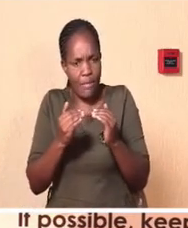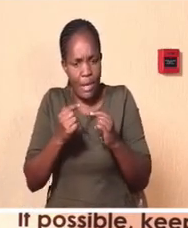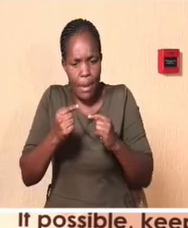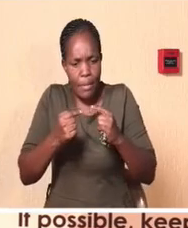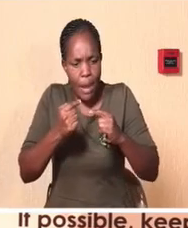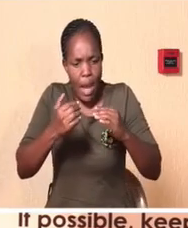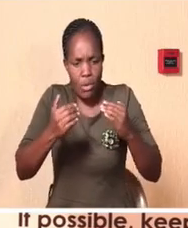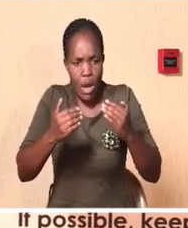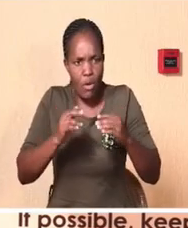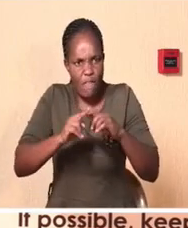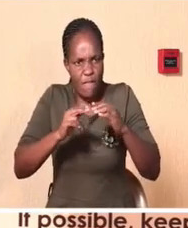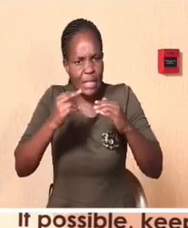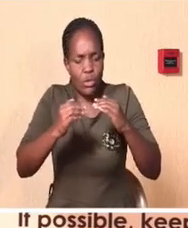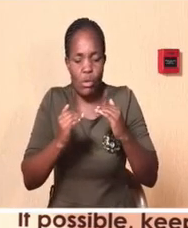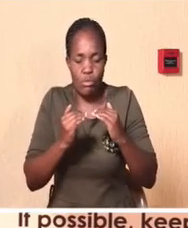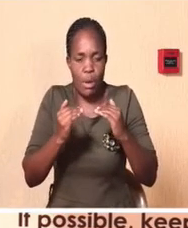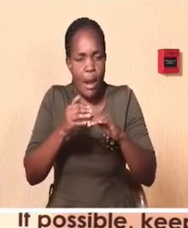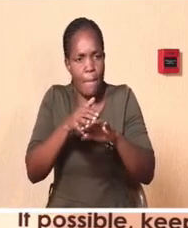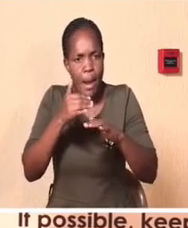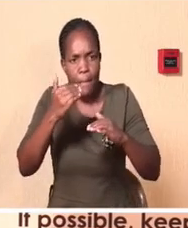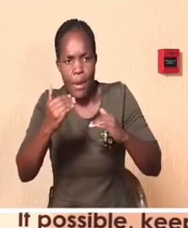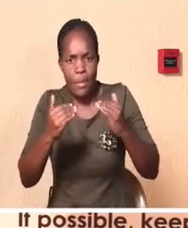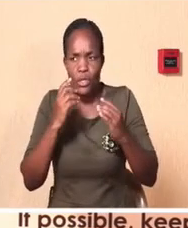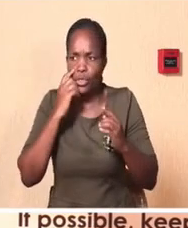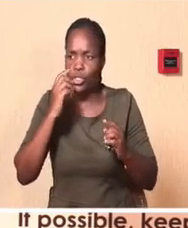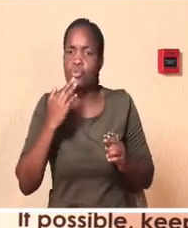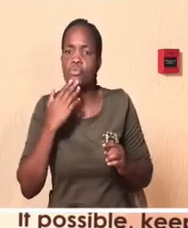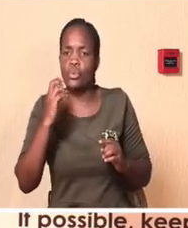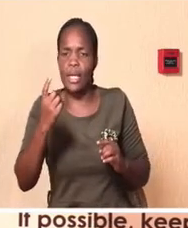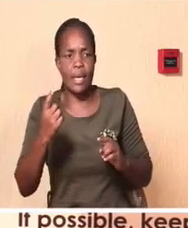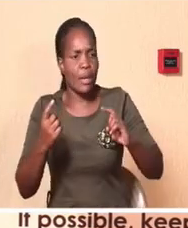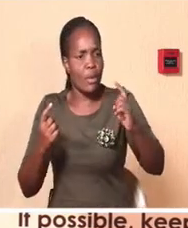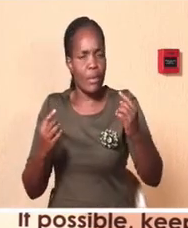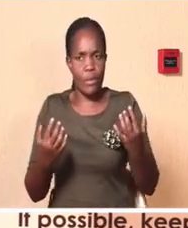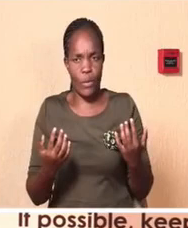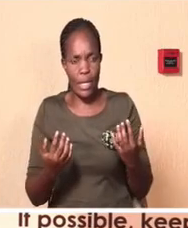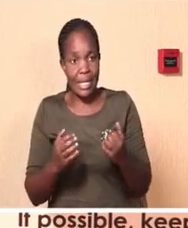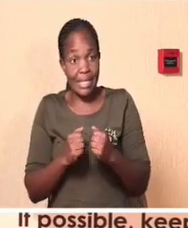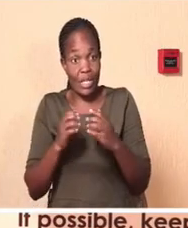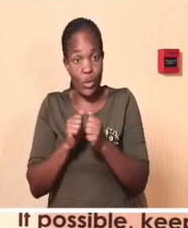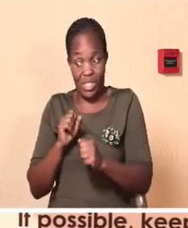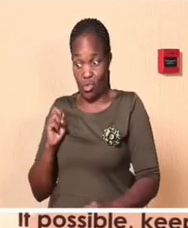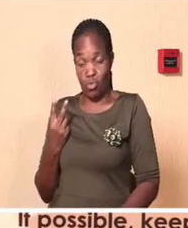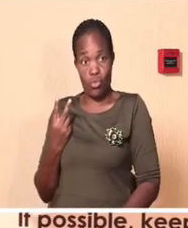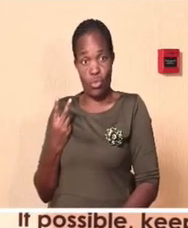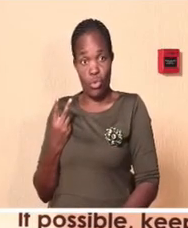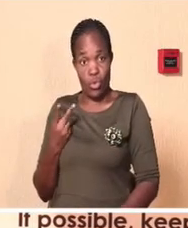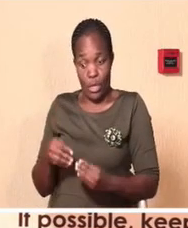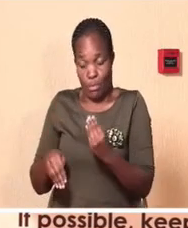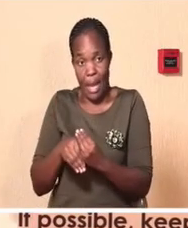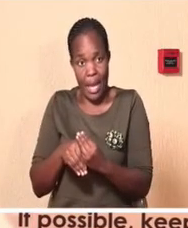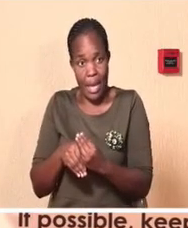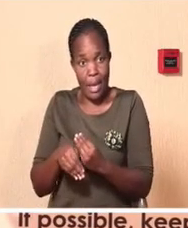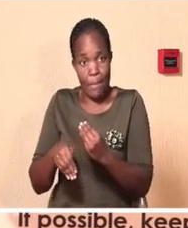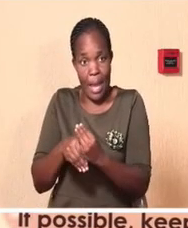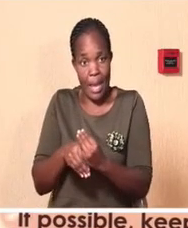double. Where is it like we started with 2, and suddenly within a matter of a few days we are